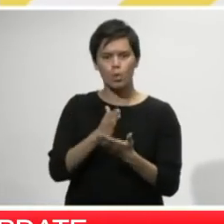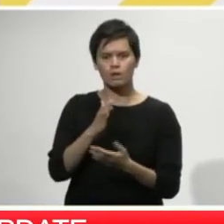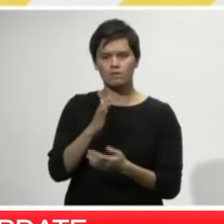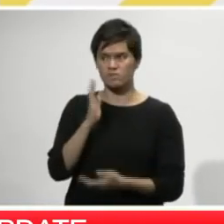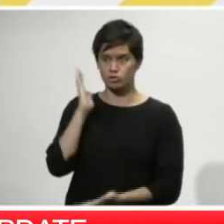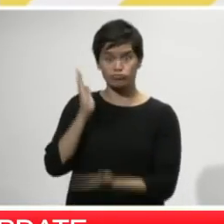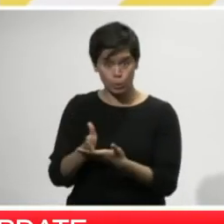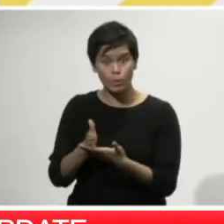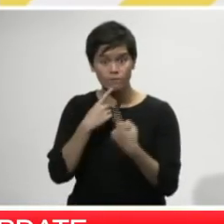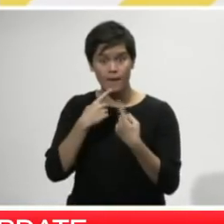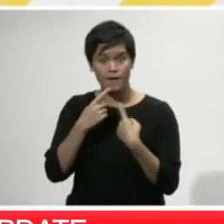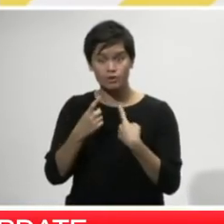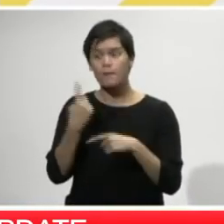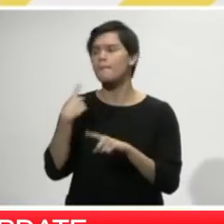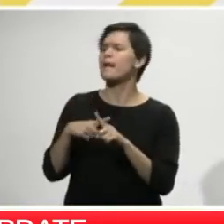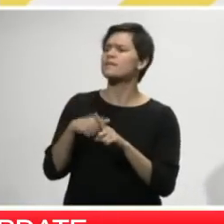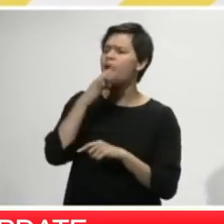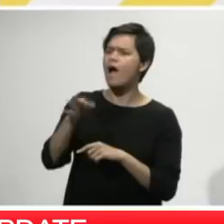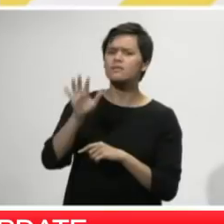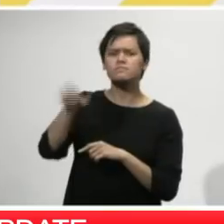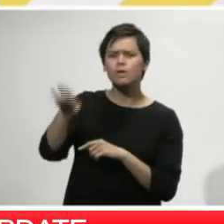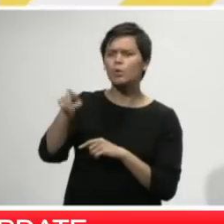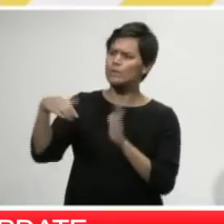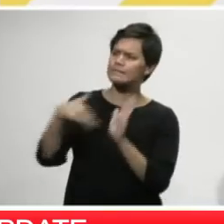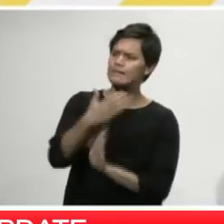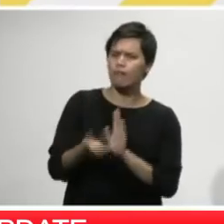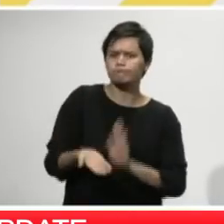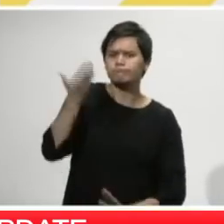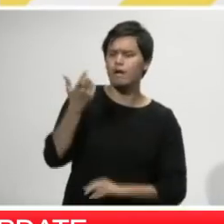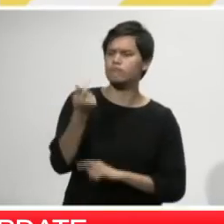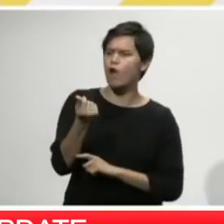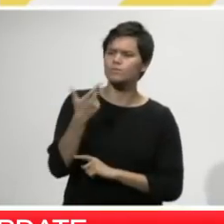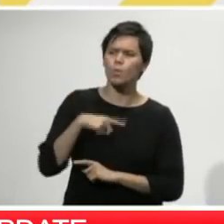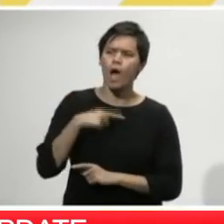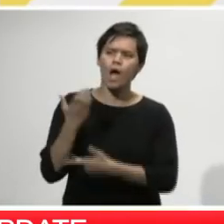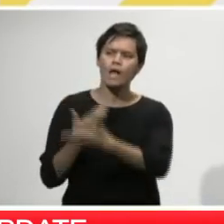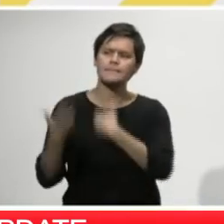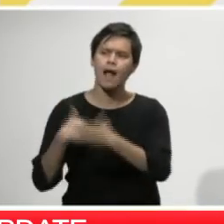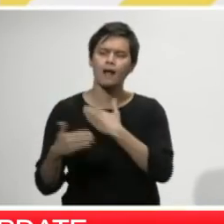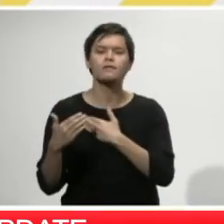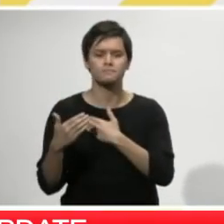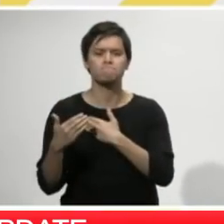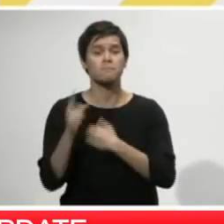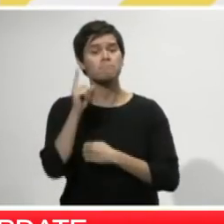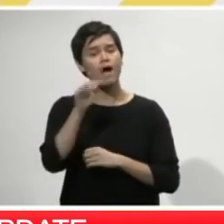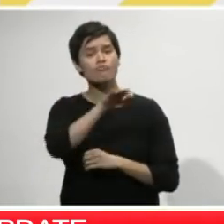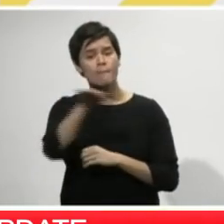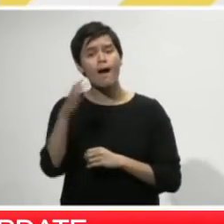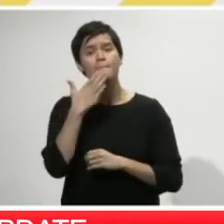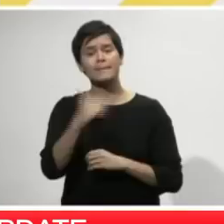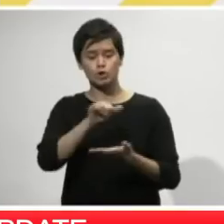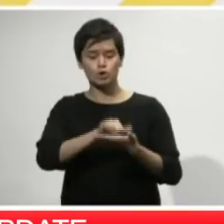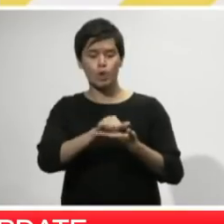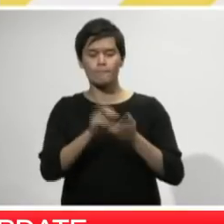chance to respond to some of what's being raised. Again, though, I urge everyone, shop as normal, and be kind to the